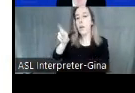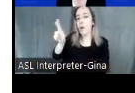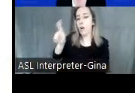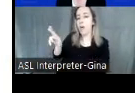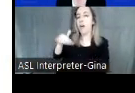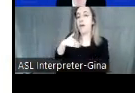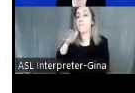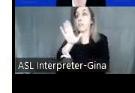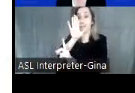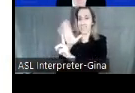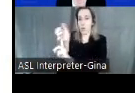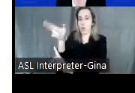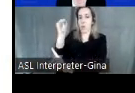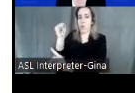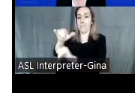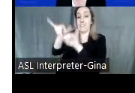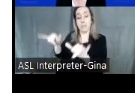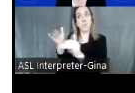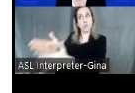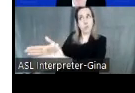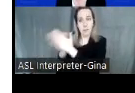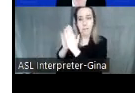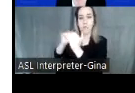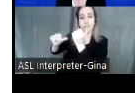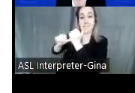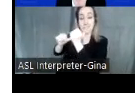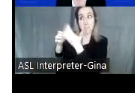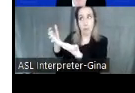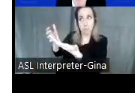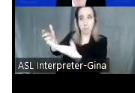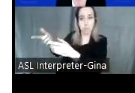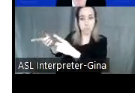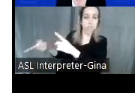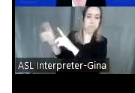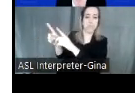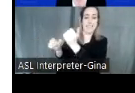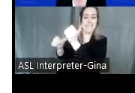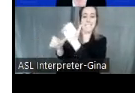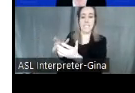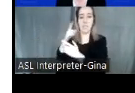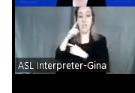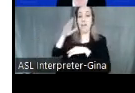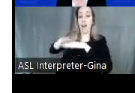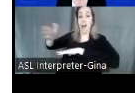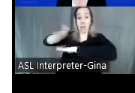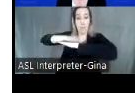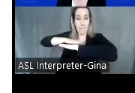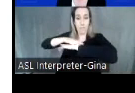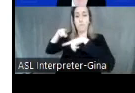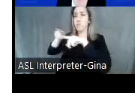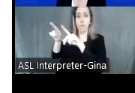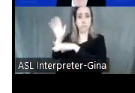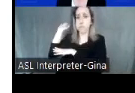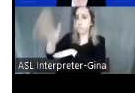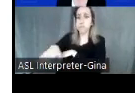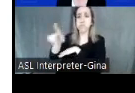can request assistance and get assistance on the platform throughout your whole journey. And I think it's really important